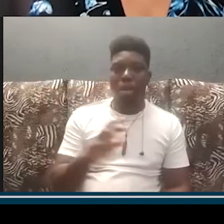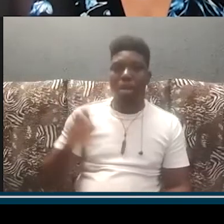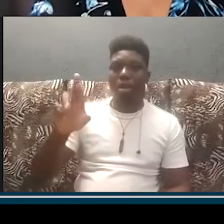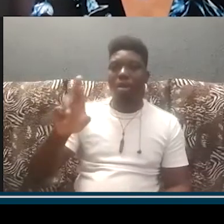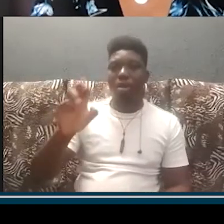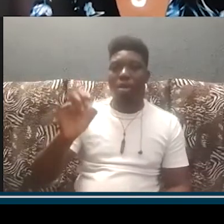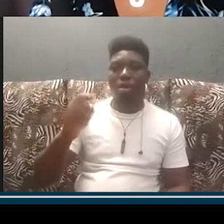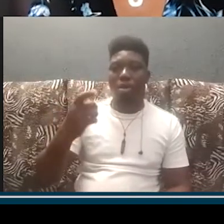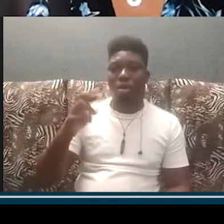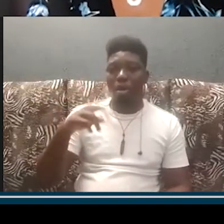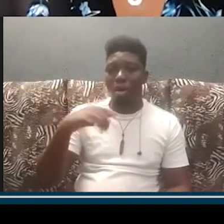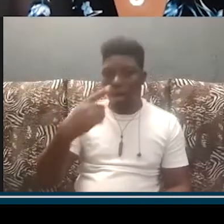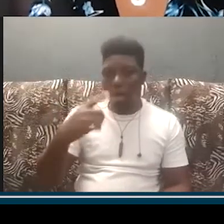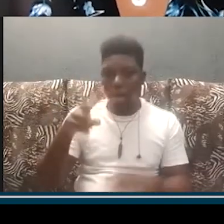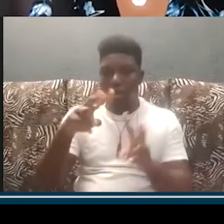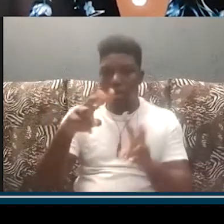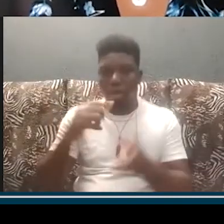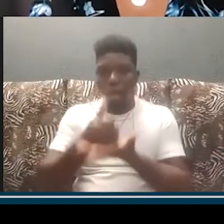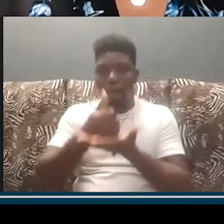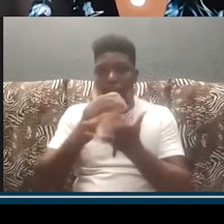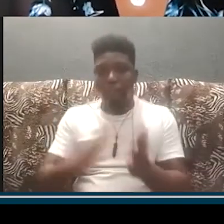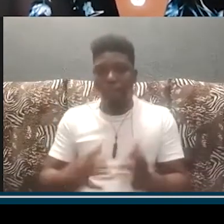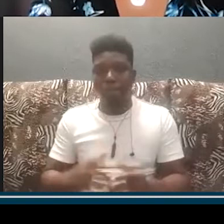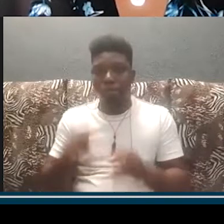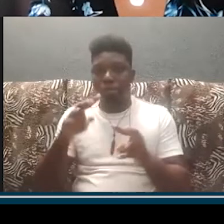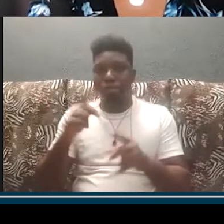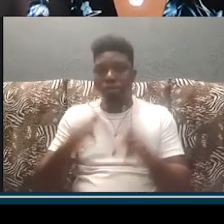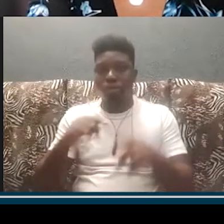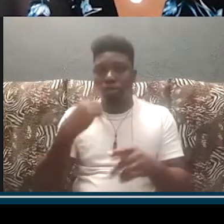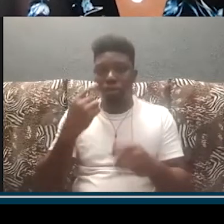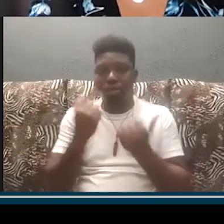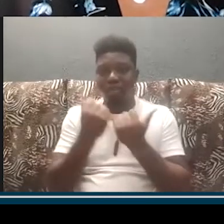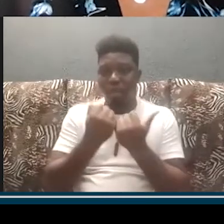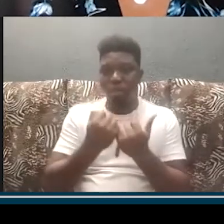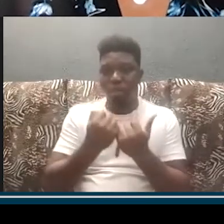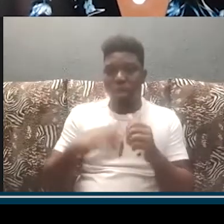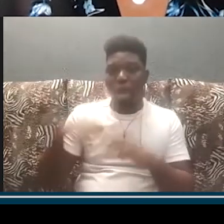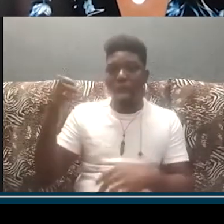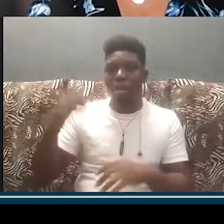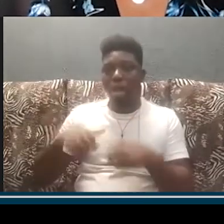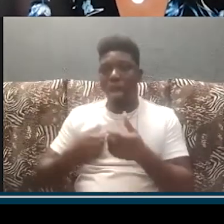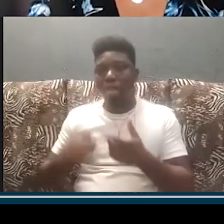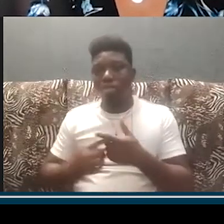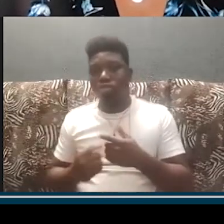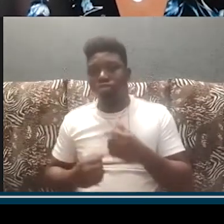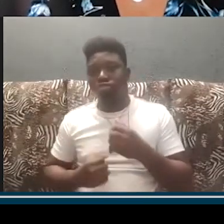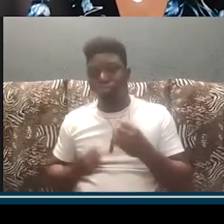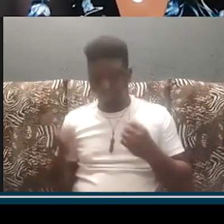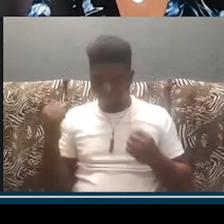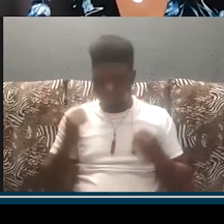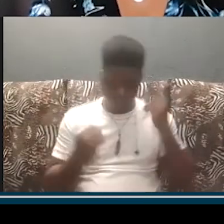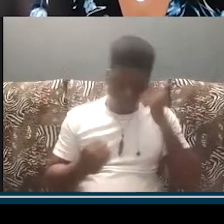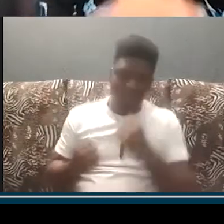for the people who have been figuring out how to survive without ever having access to equal